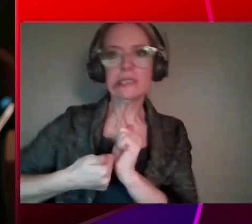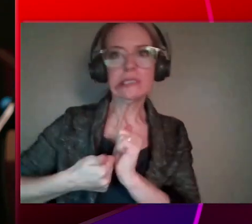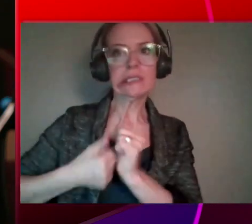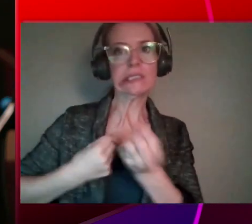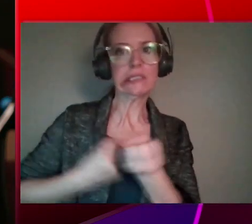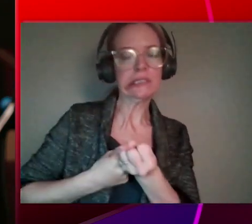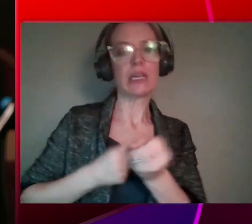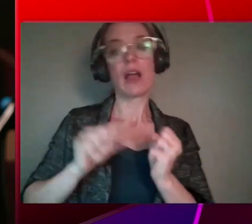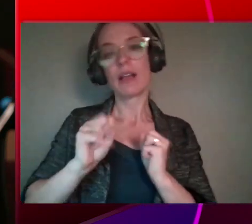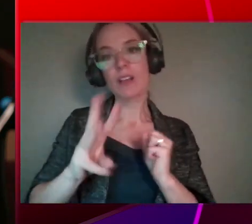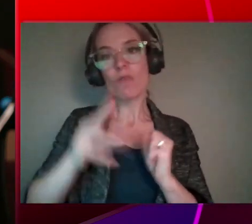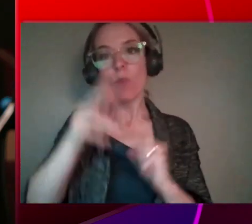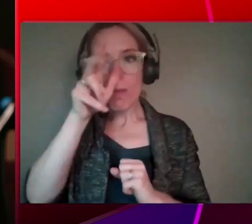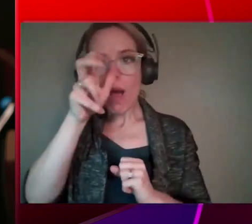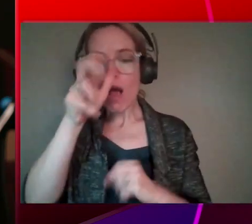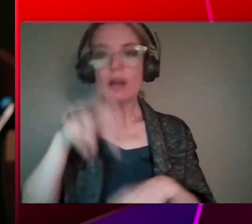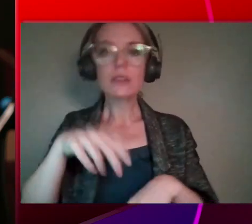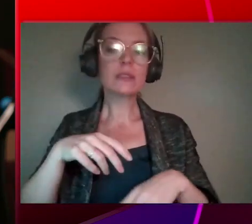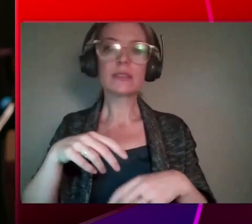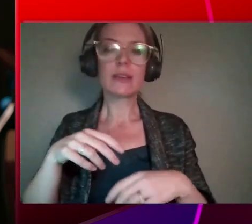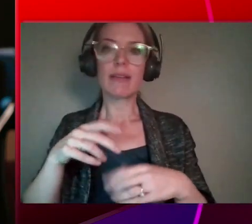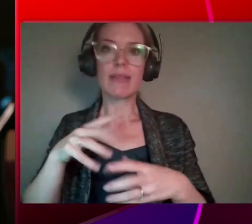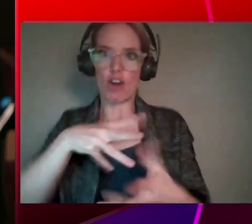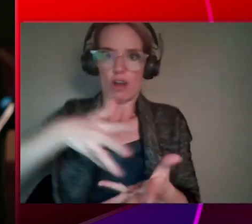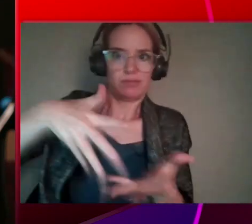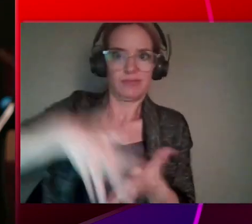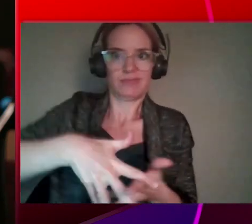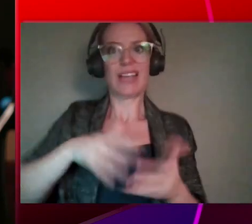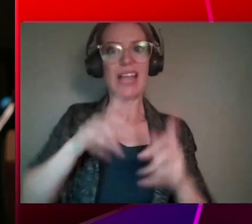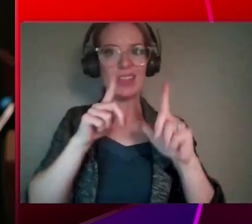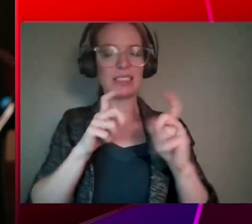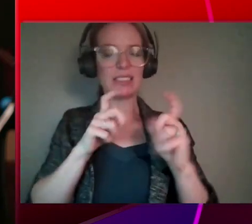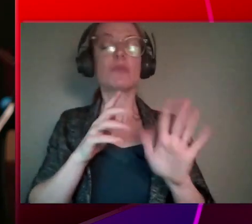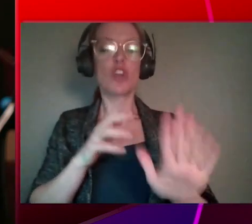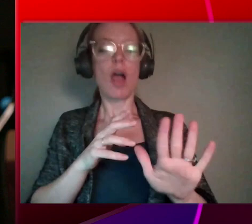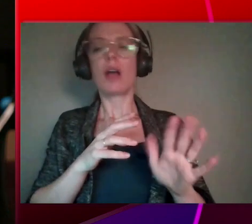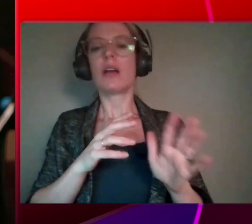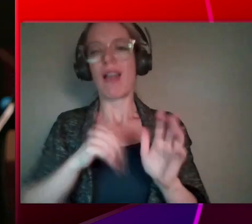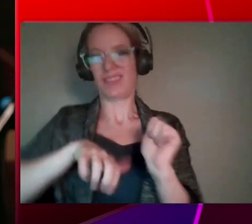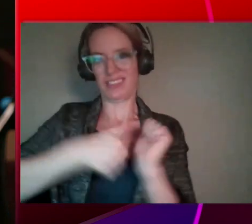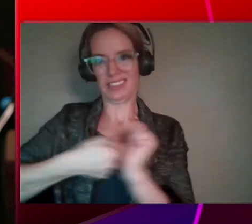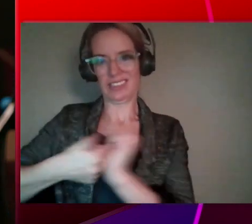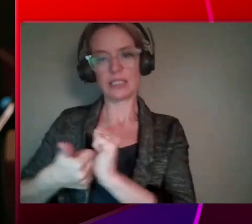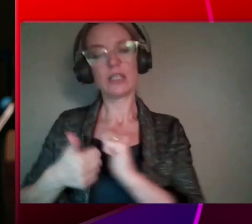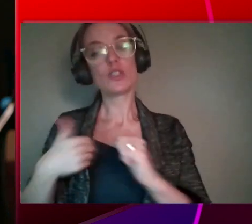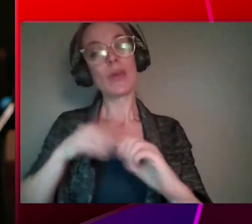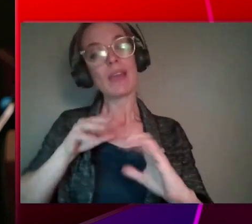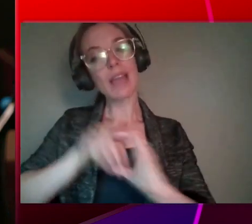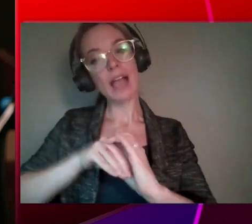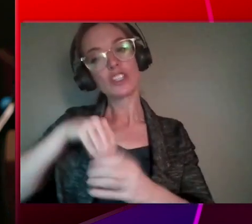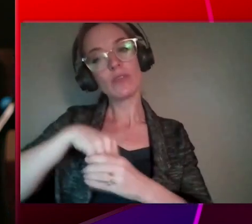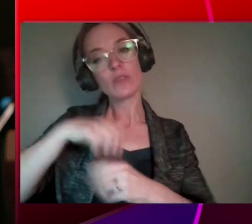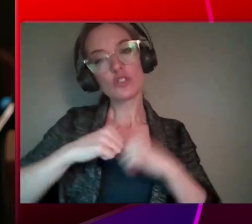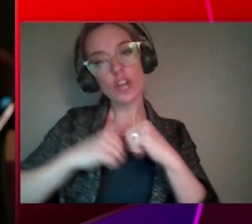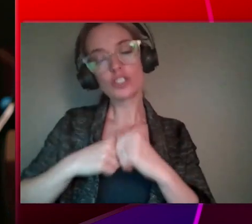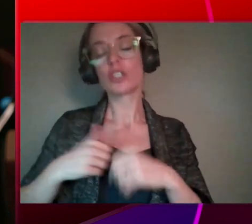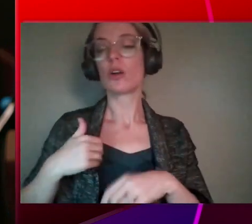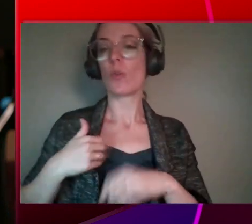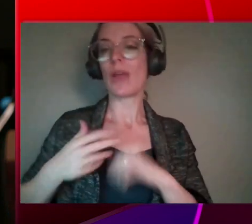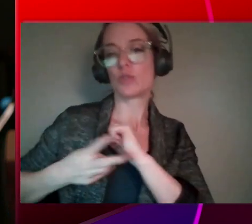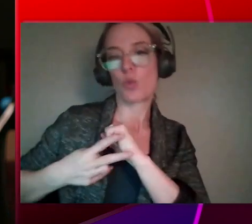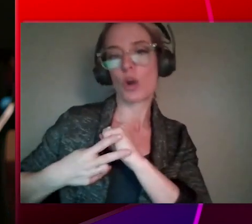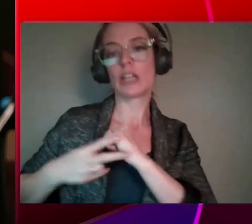that are latent in the snapshot. Yeah, okay. And so we have caching infrastructure and we have storage infrastructure that